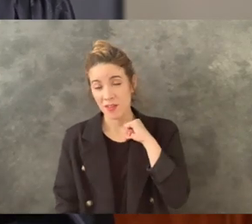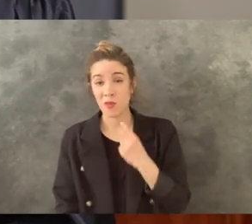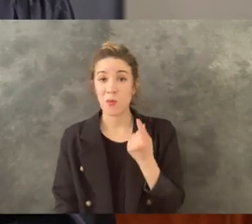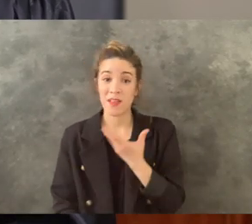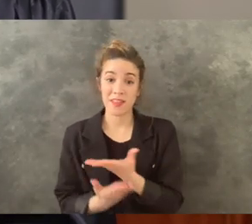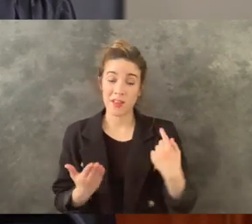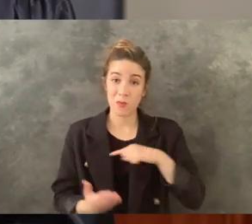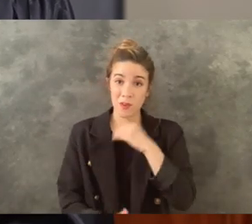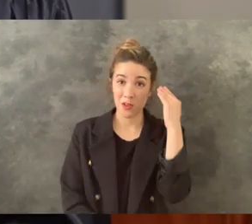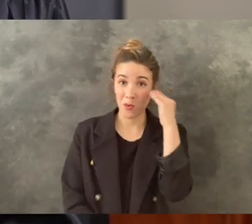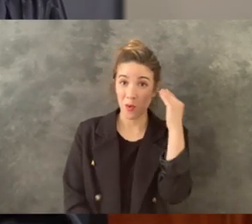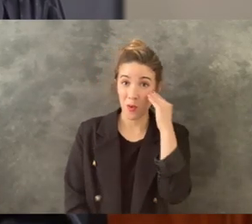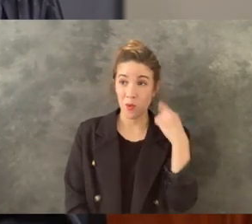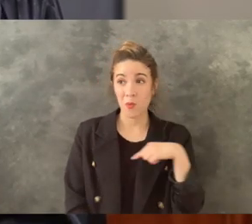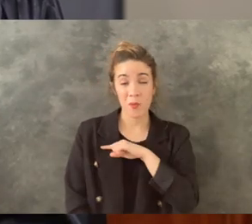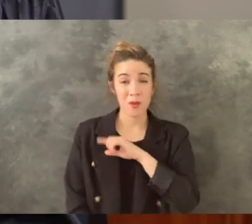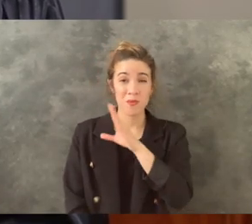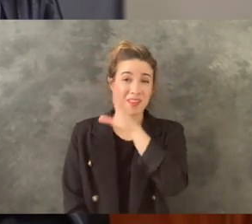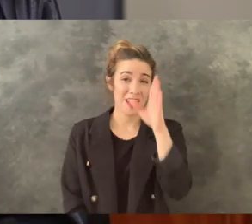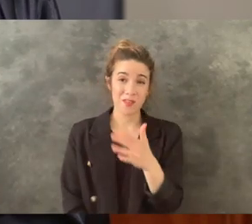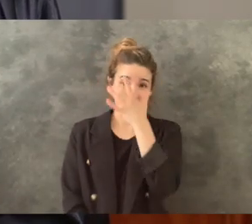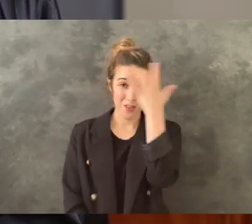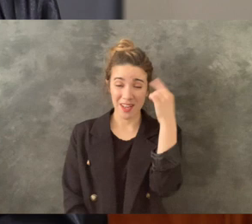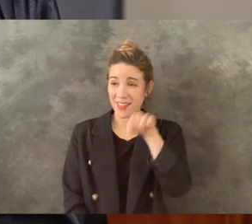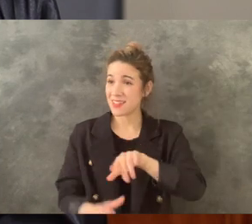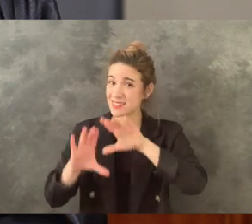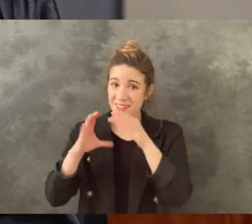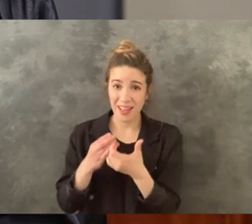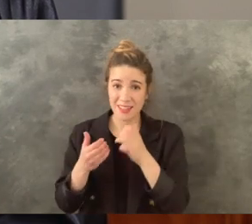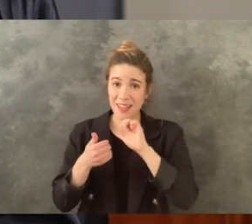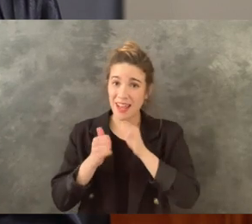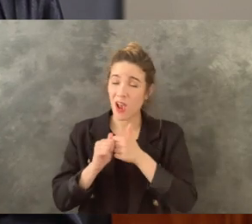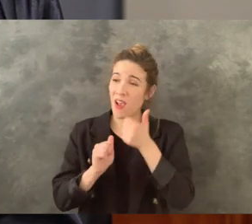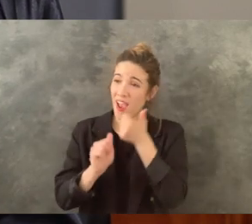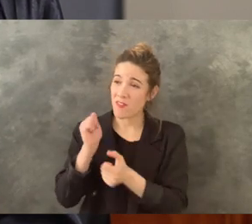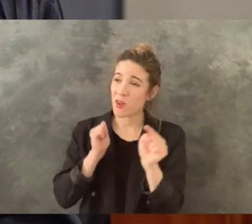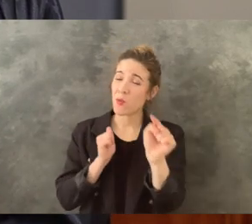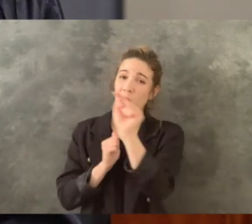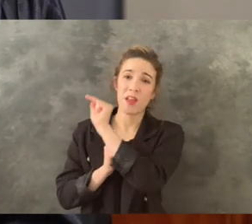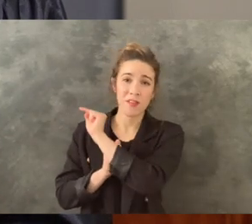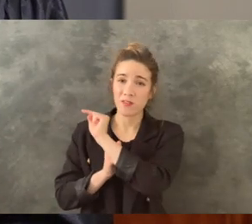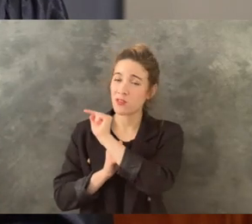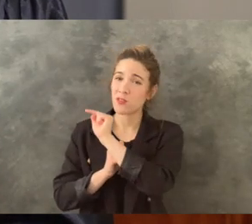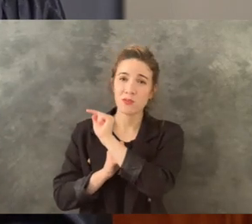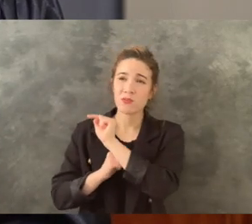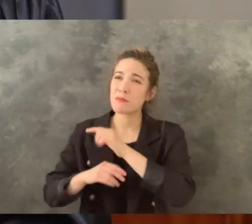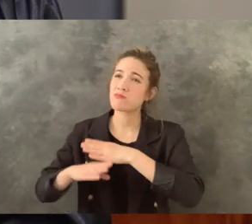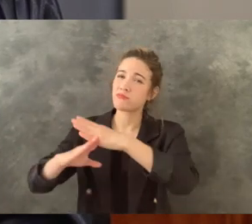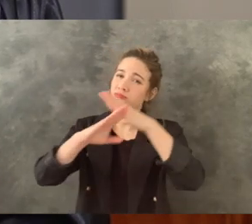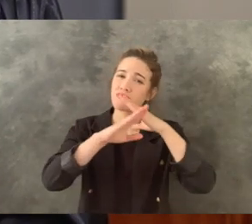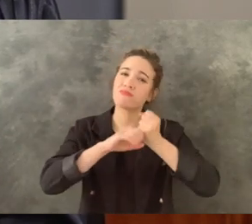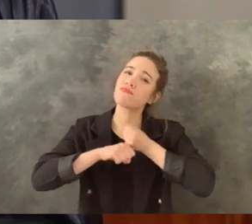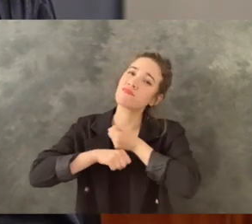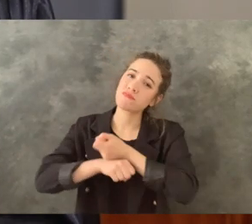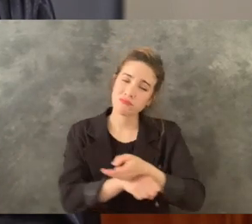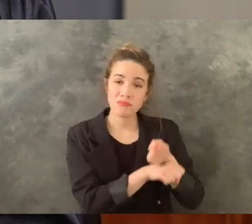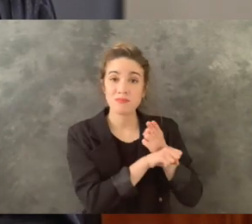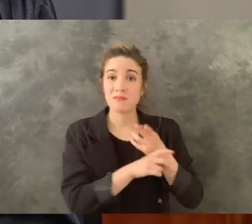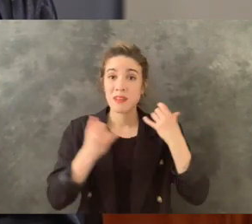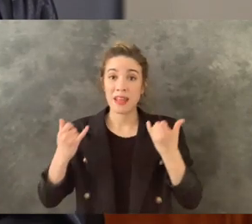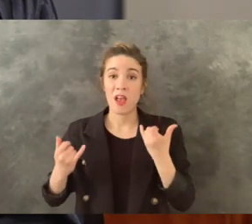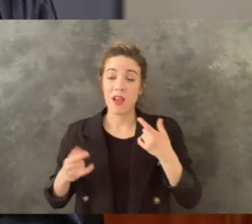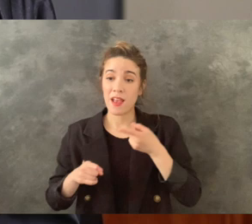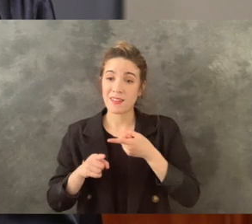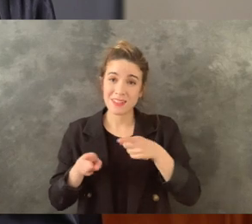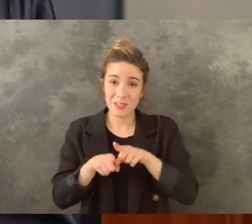certain, we will never forget this class and how each of you rose to face the challenging times. As we conclude today's